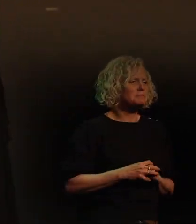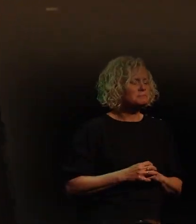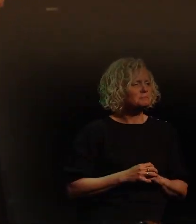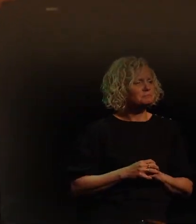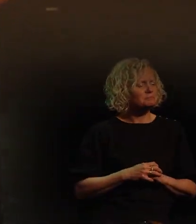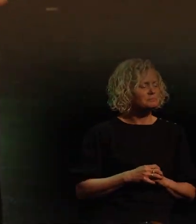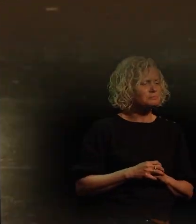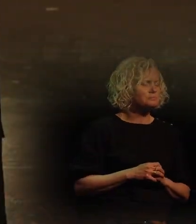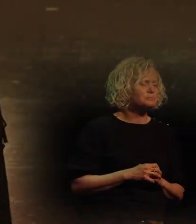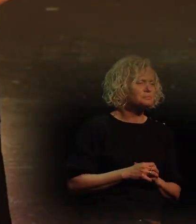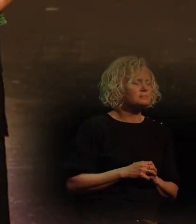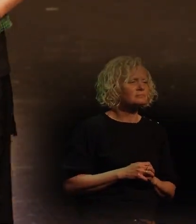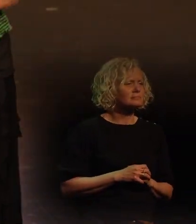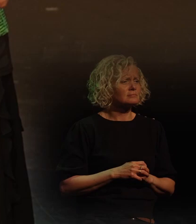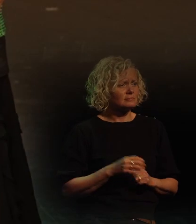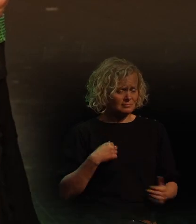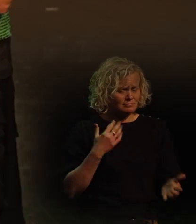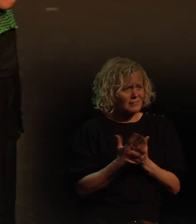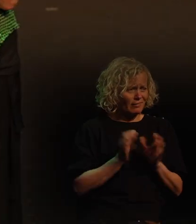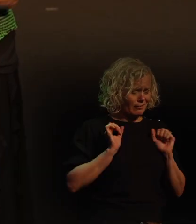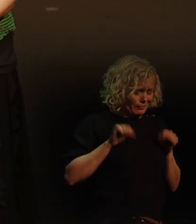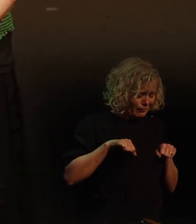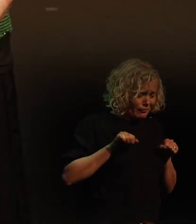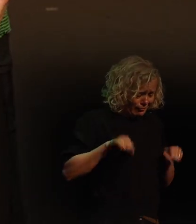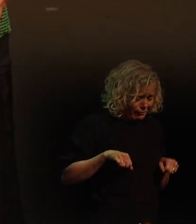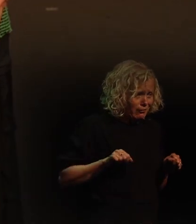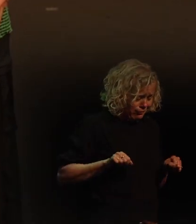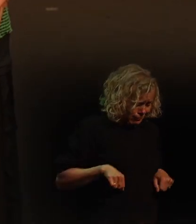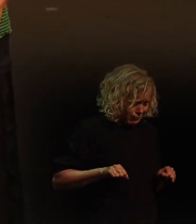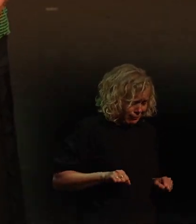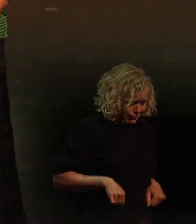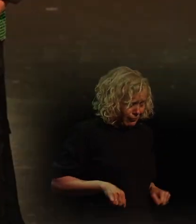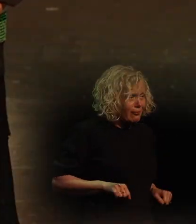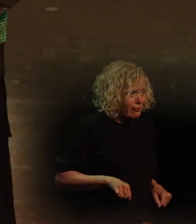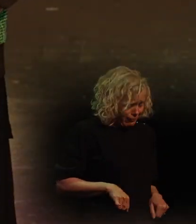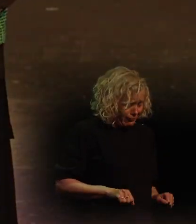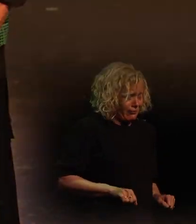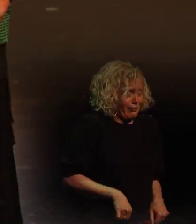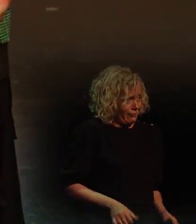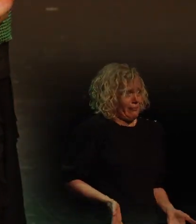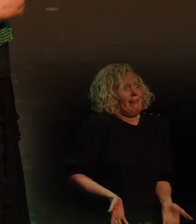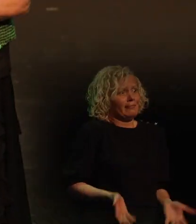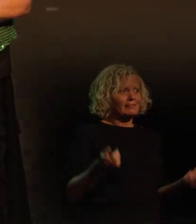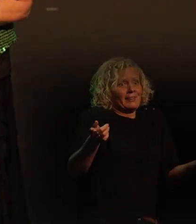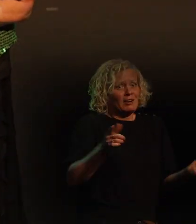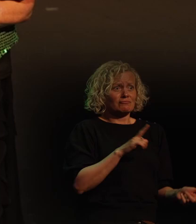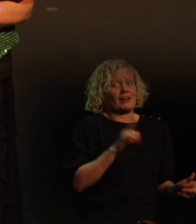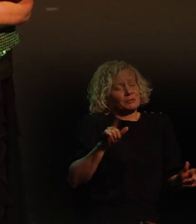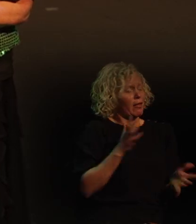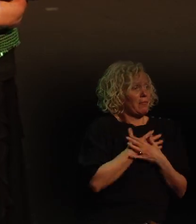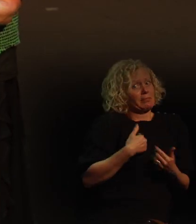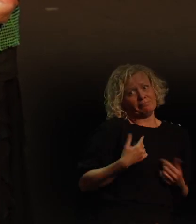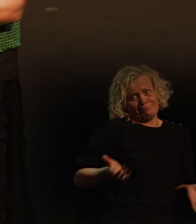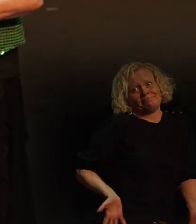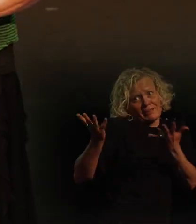love. I got saggy breasts that droop from my chest, burnt near down all the way to my nest. And if that's the reason that you don't